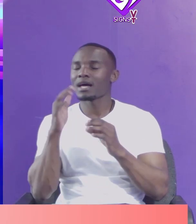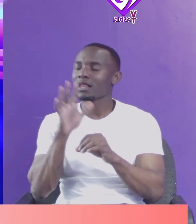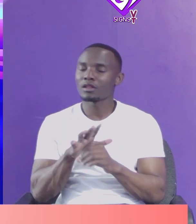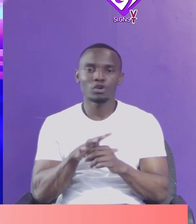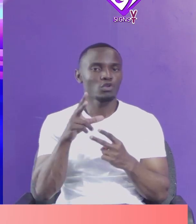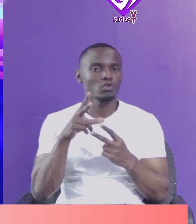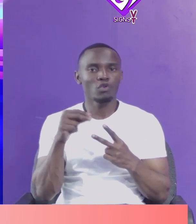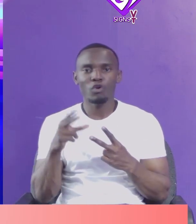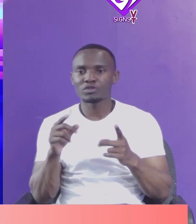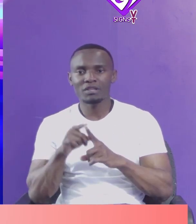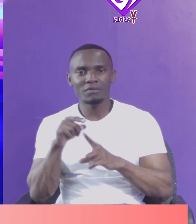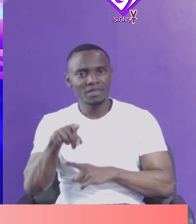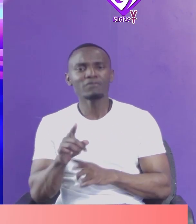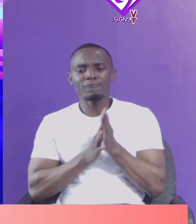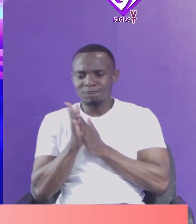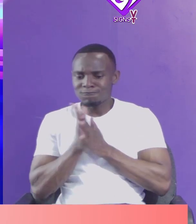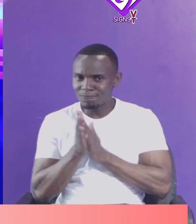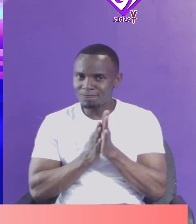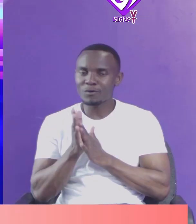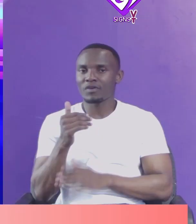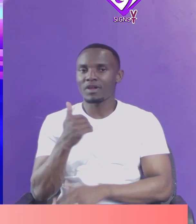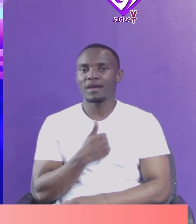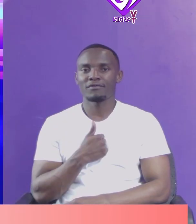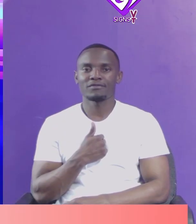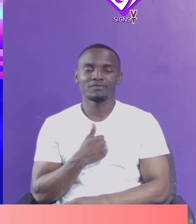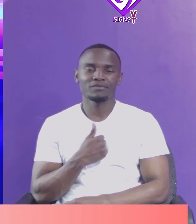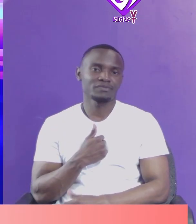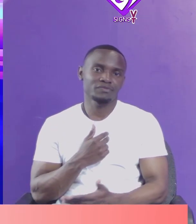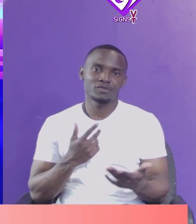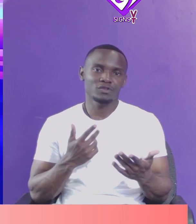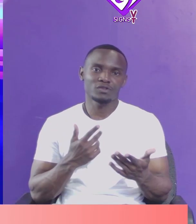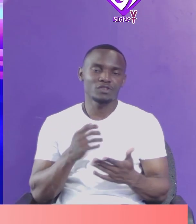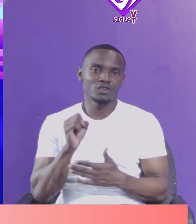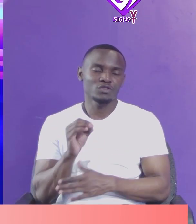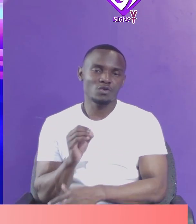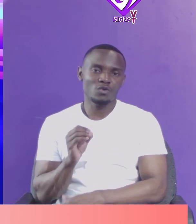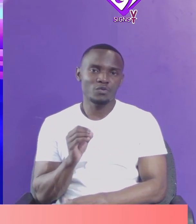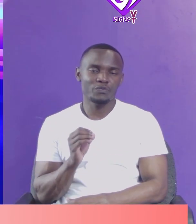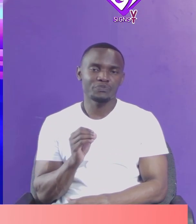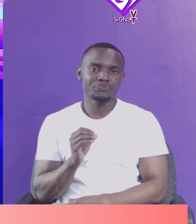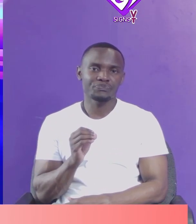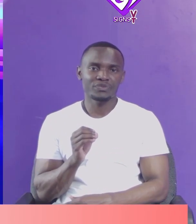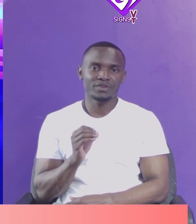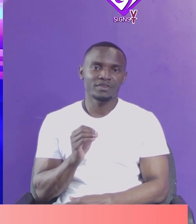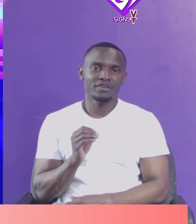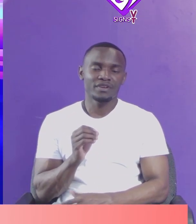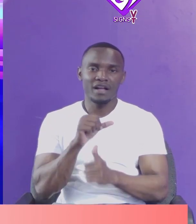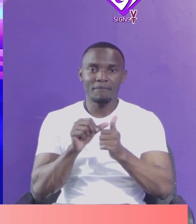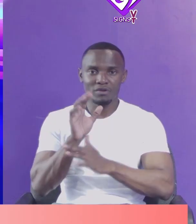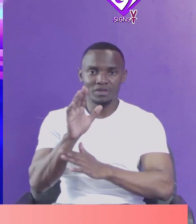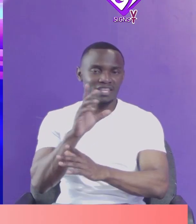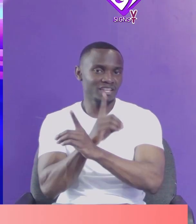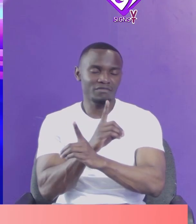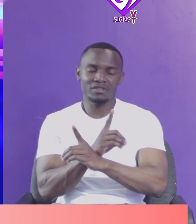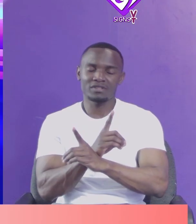looked hungry. Yes. I think there was not really anything I really say like in terms of attacking options and so on their defense. I think they just